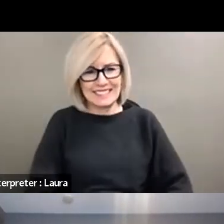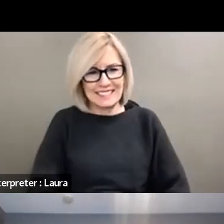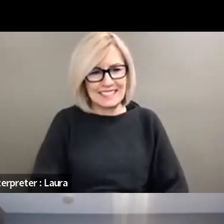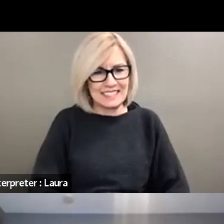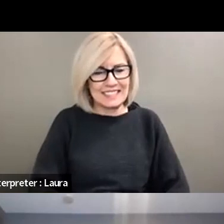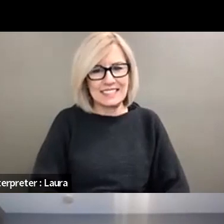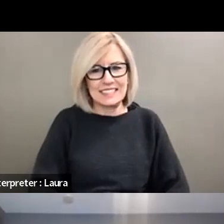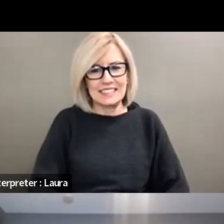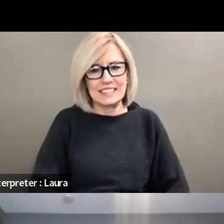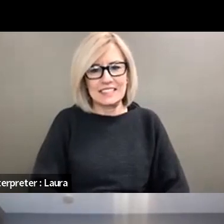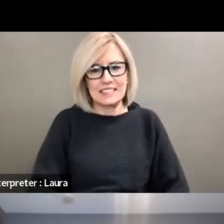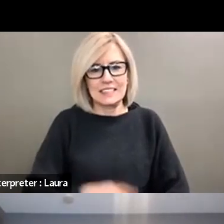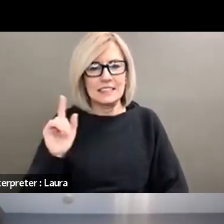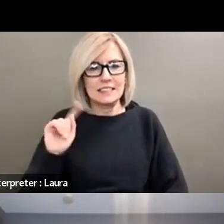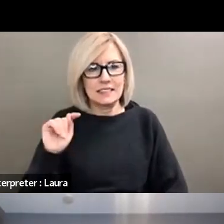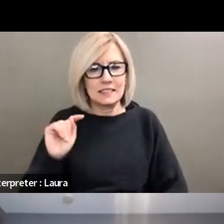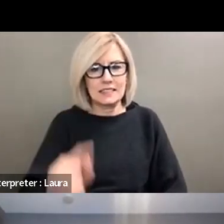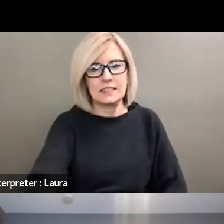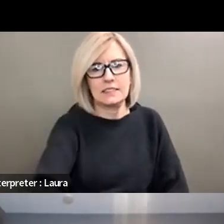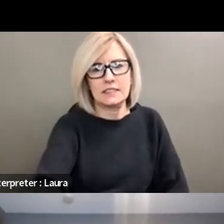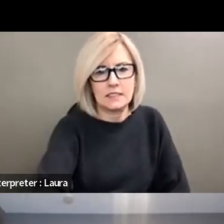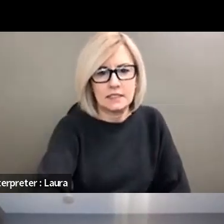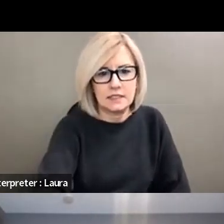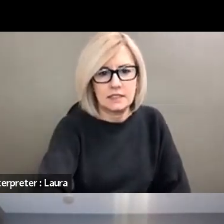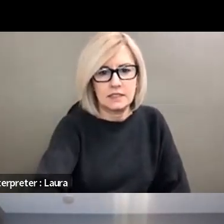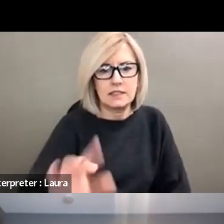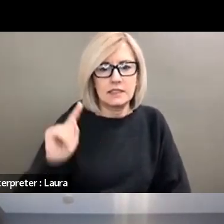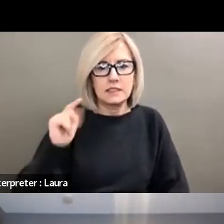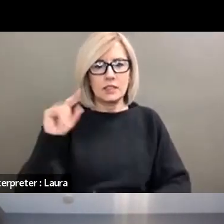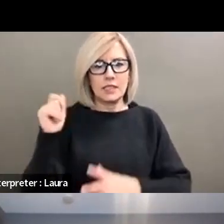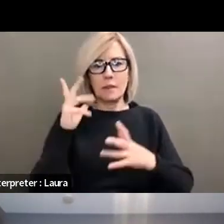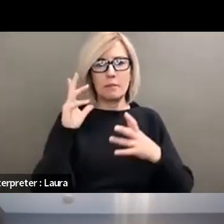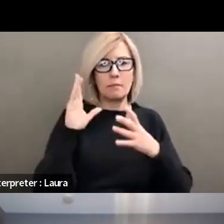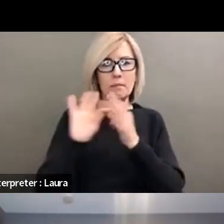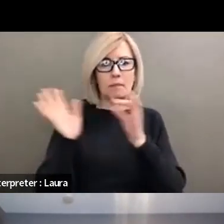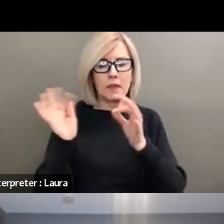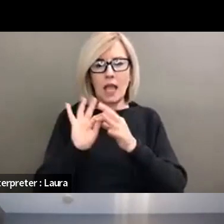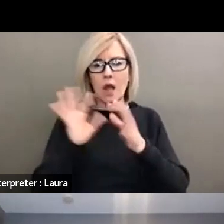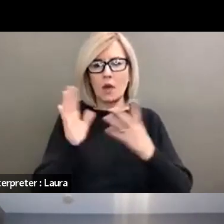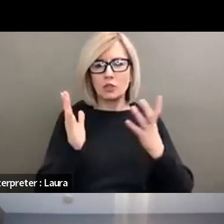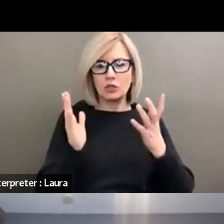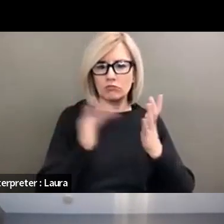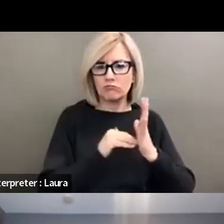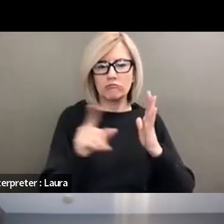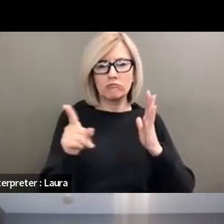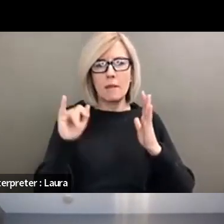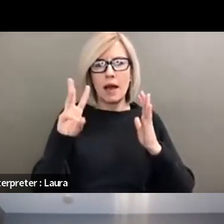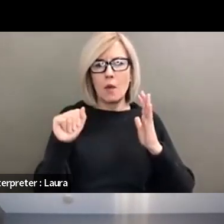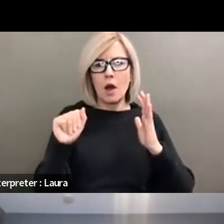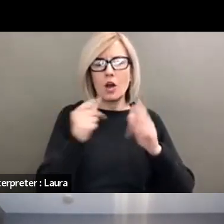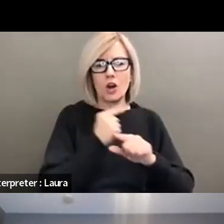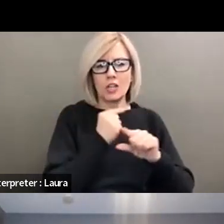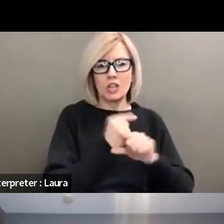This is Teresa Baumhoff, and I'd like to echo and support everything that Bill said. I'm on the Iowa Guardianship